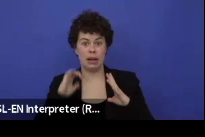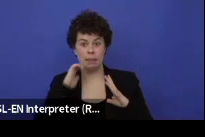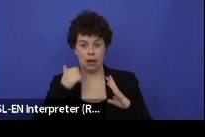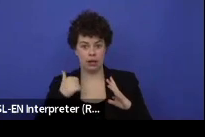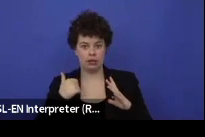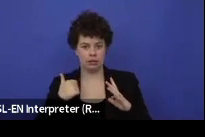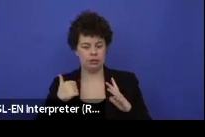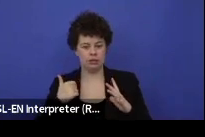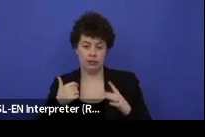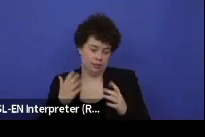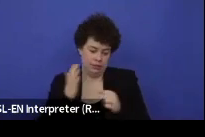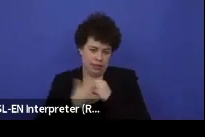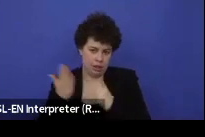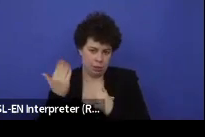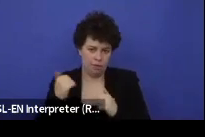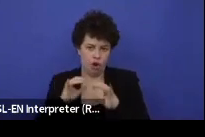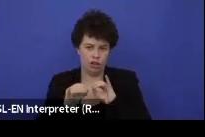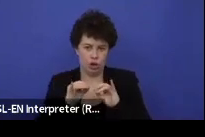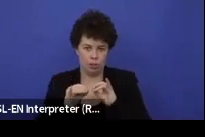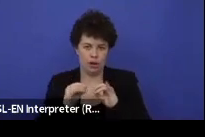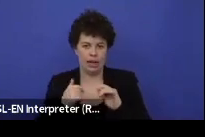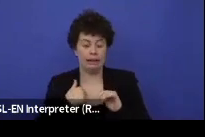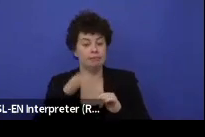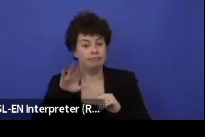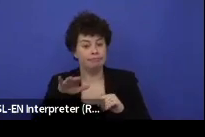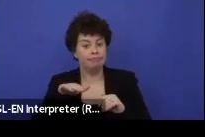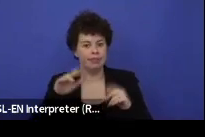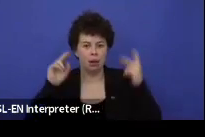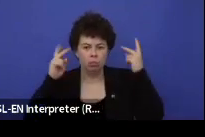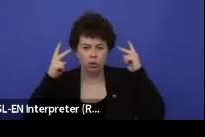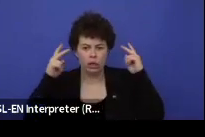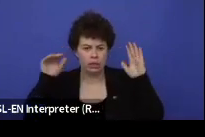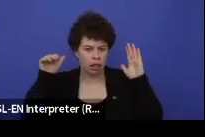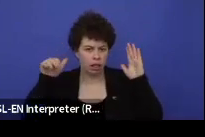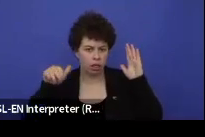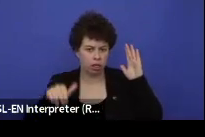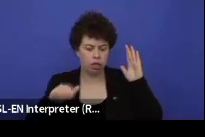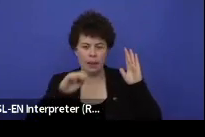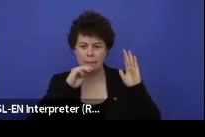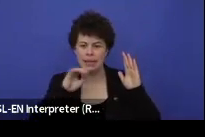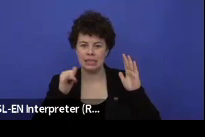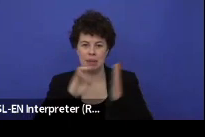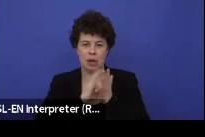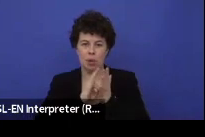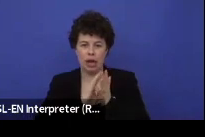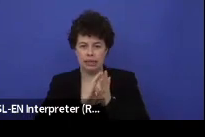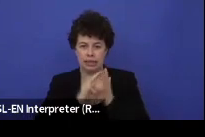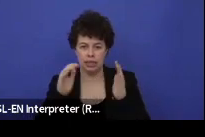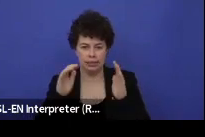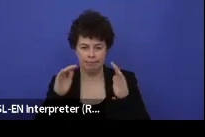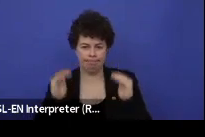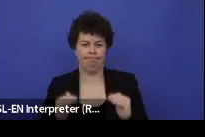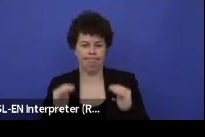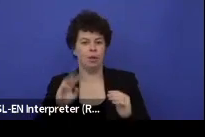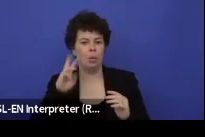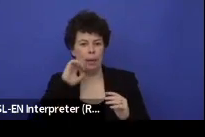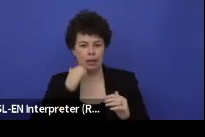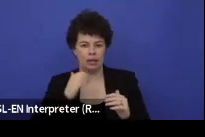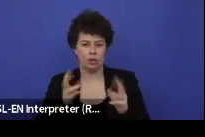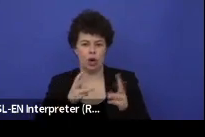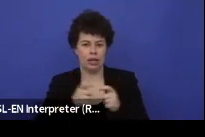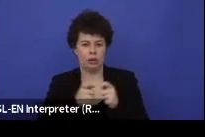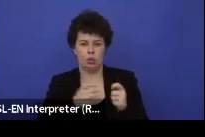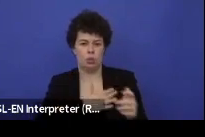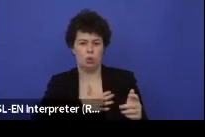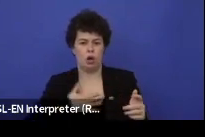been interpreting, I'm aware my processing is deteriorating because I've been working for too long, I'll ask for a